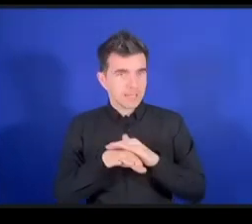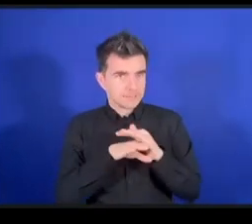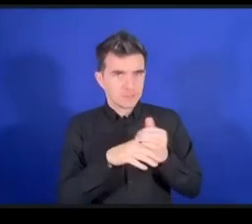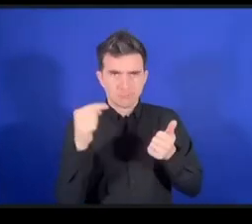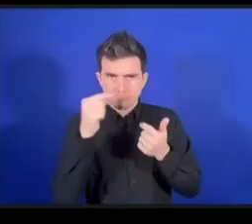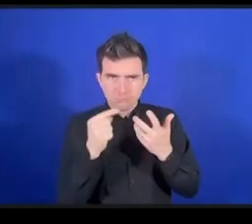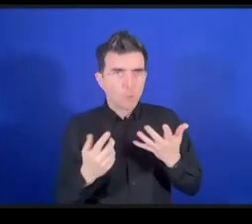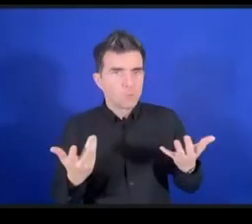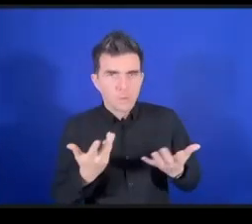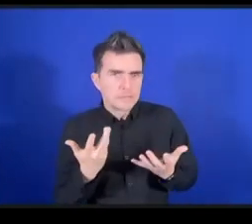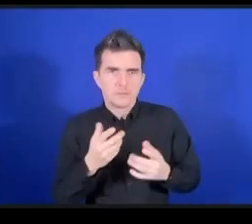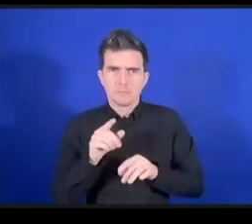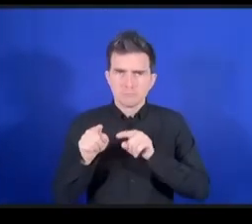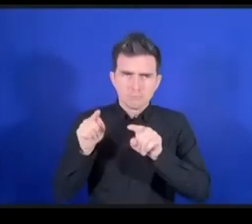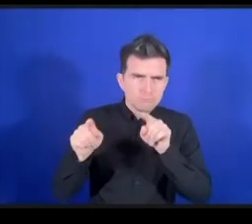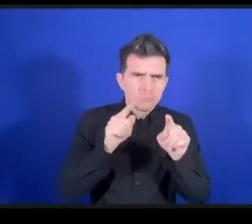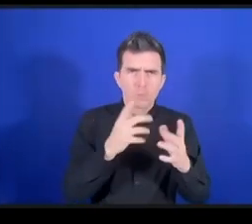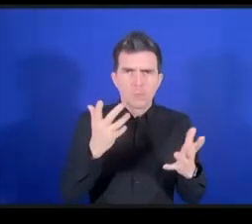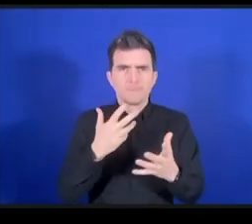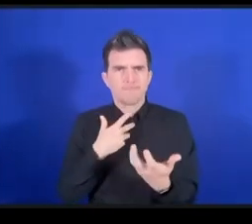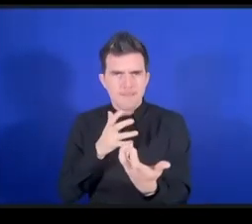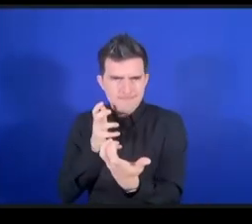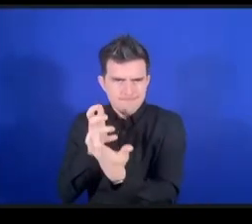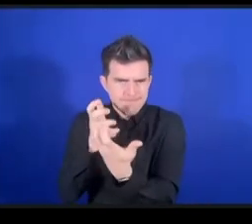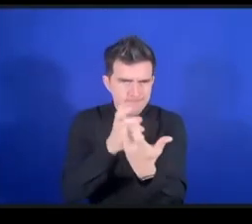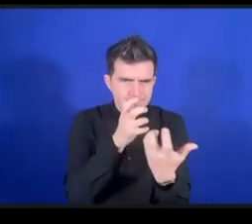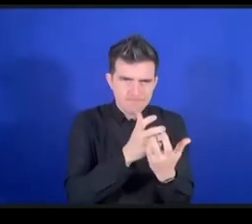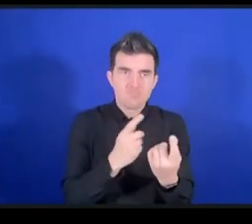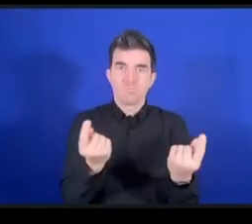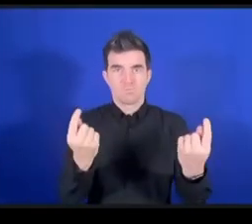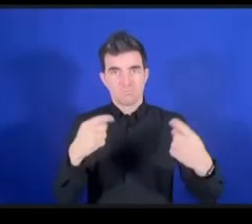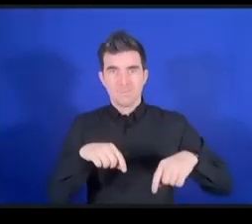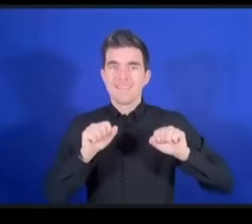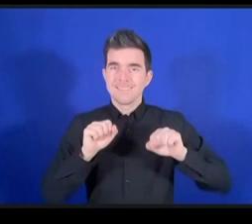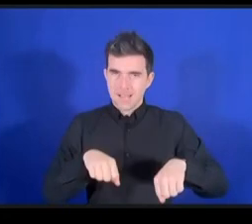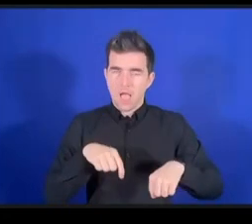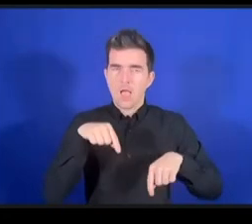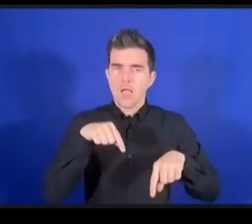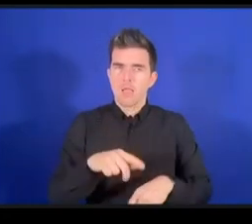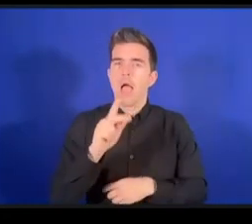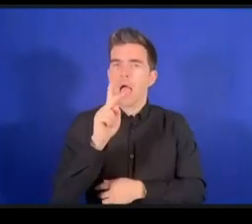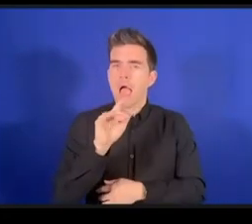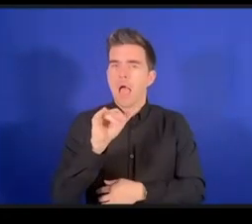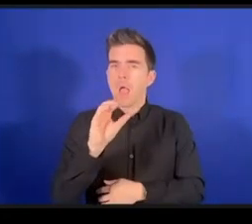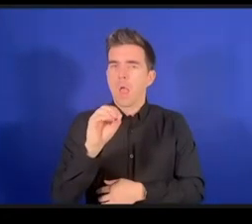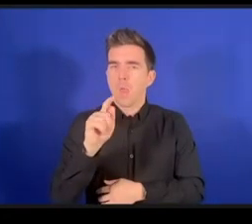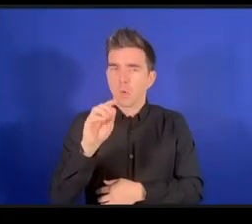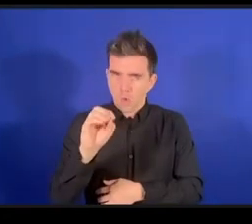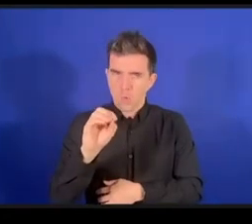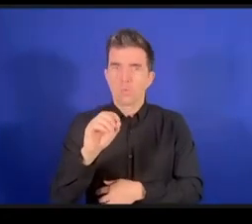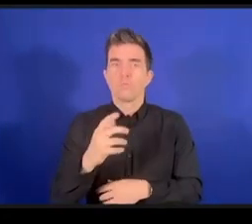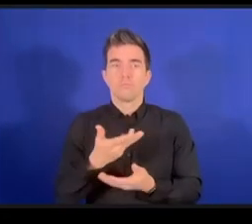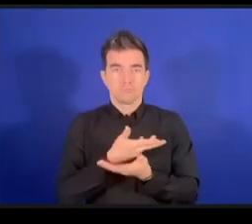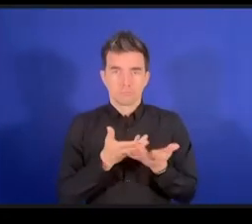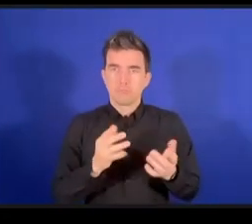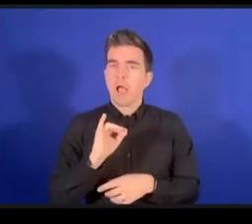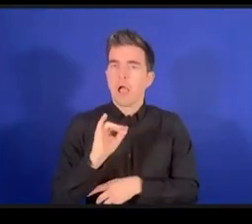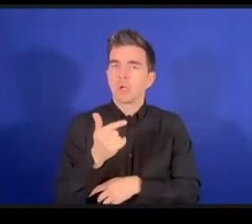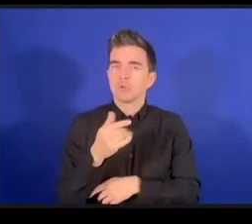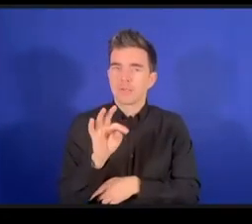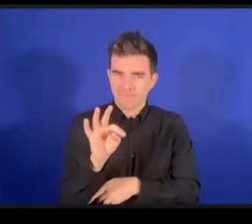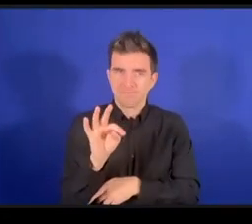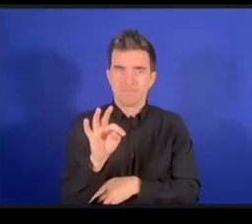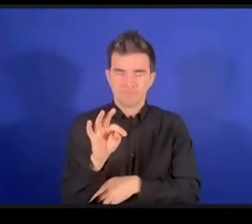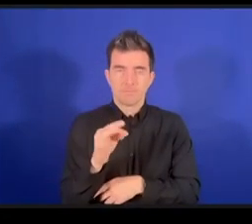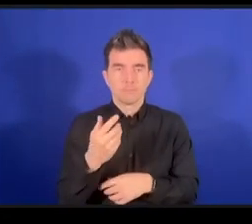activities, and then enjoy and contribute into the discussions that are actually going on.